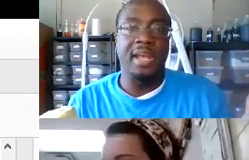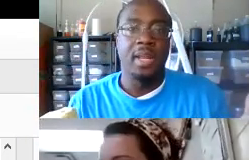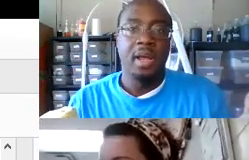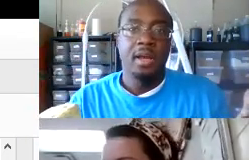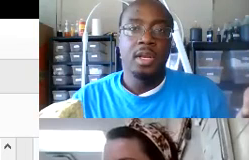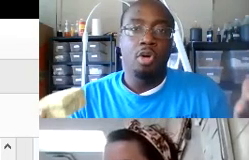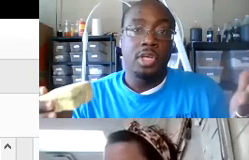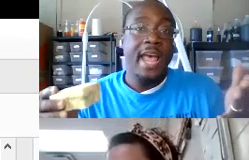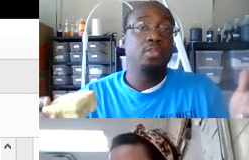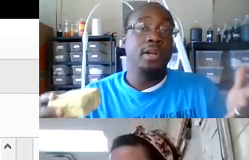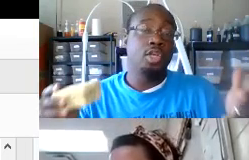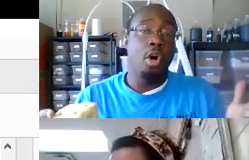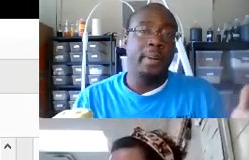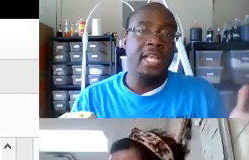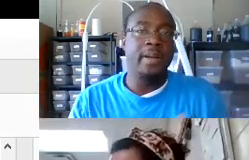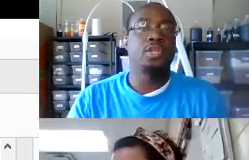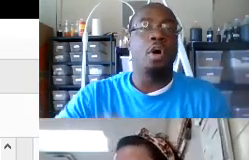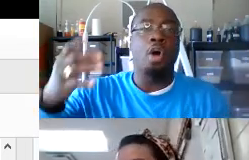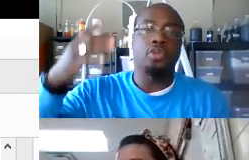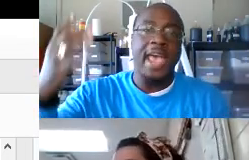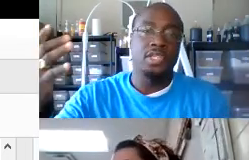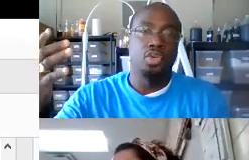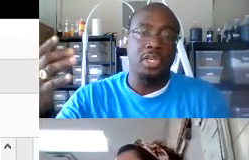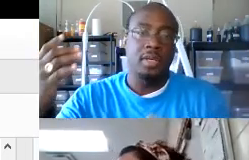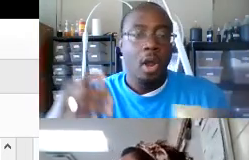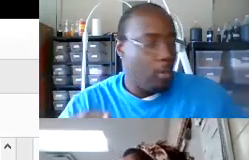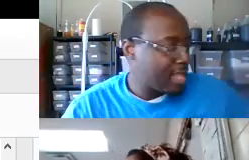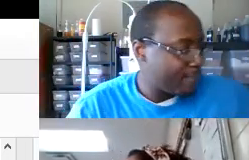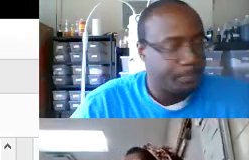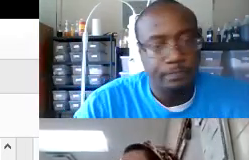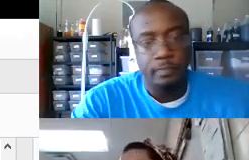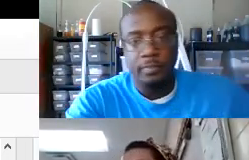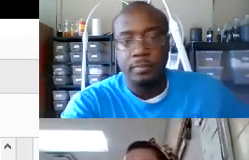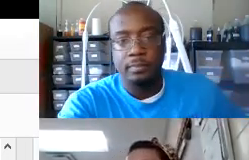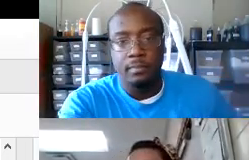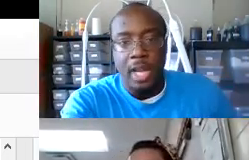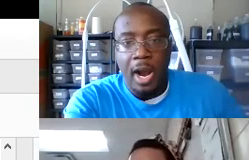to live in, you know, so that's what the soil plays, but soil also has nutrients with that.